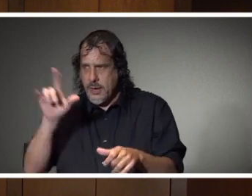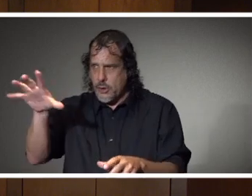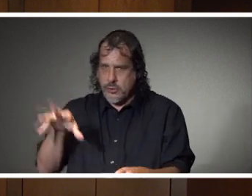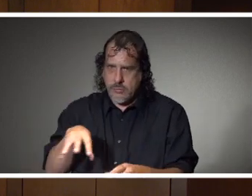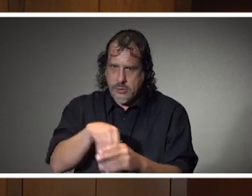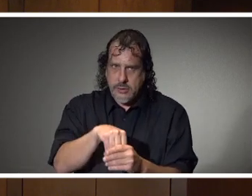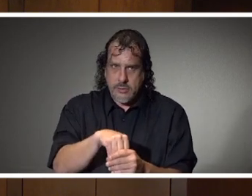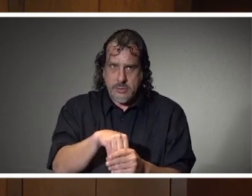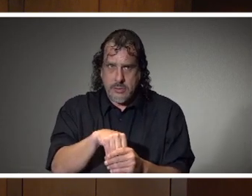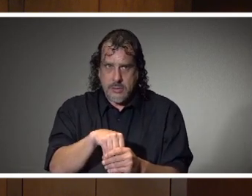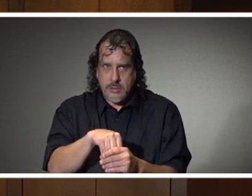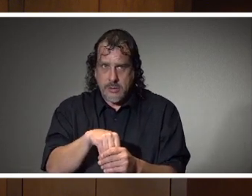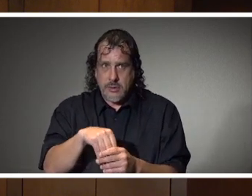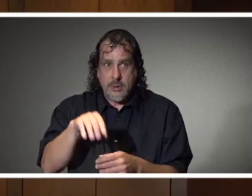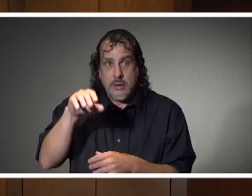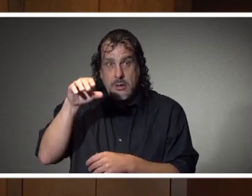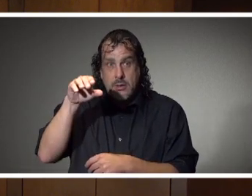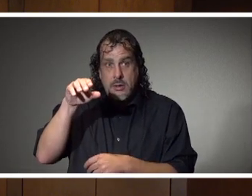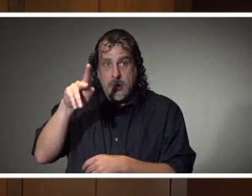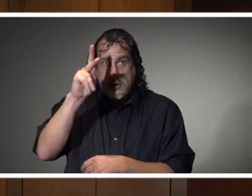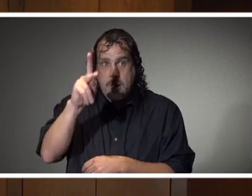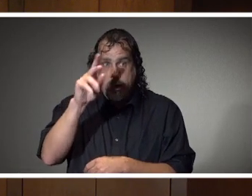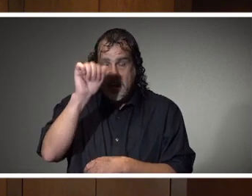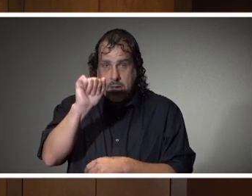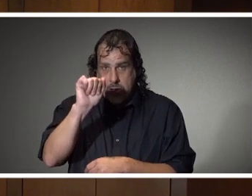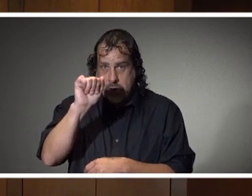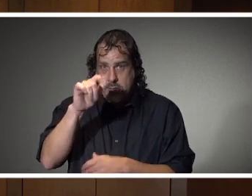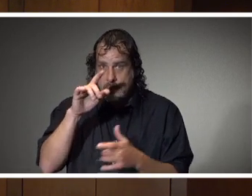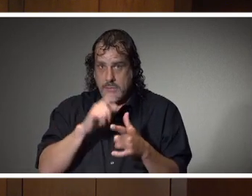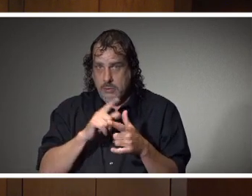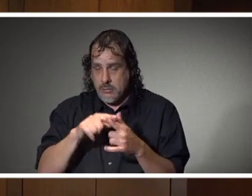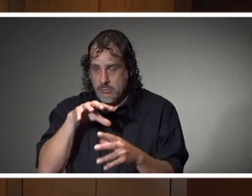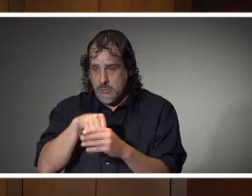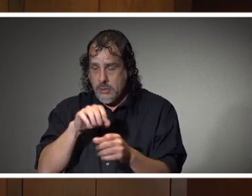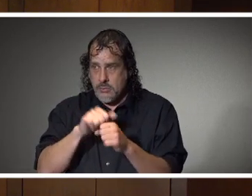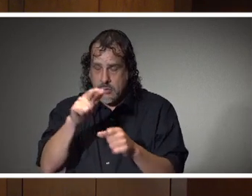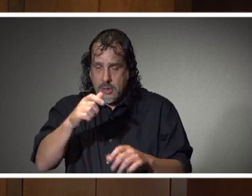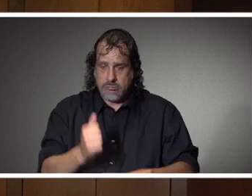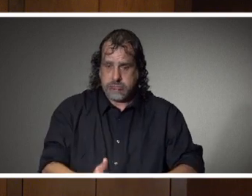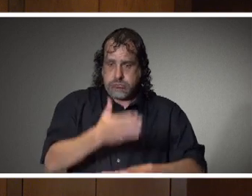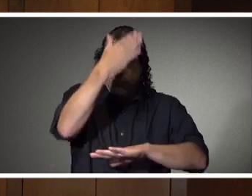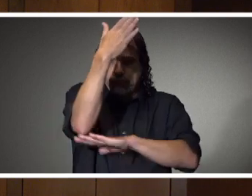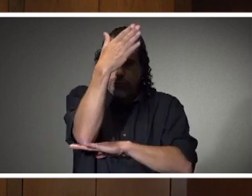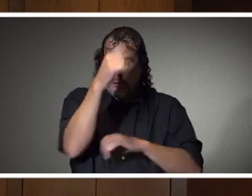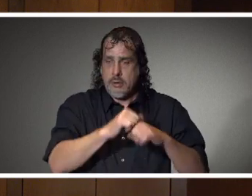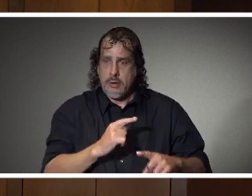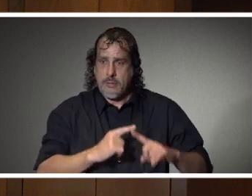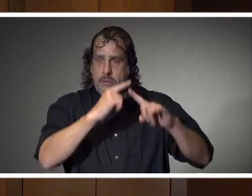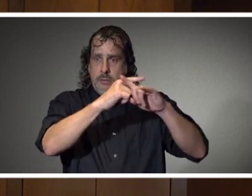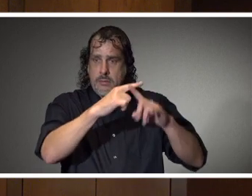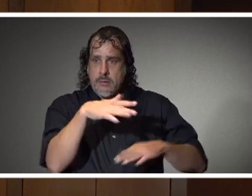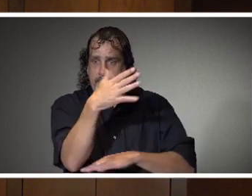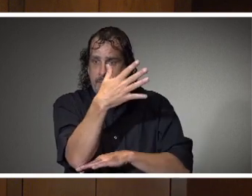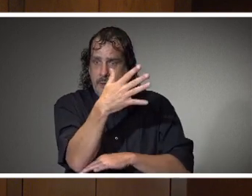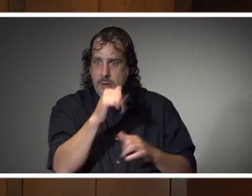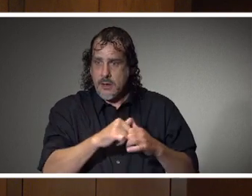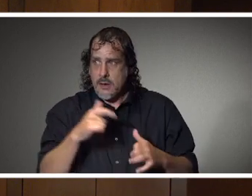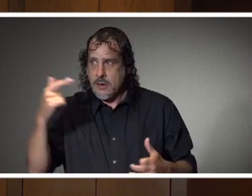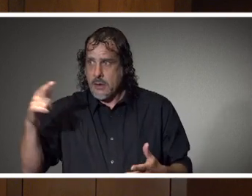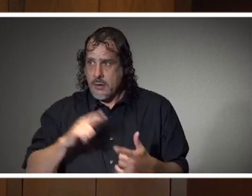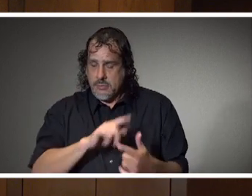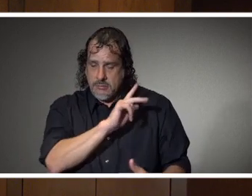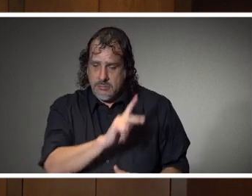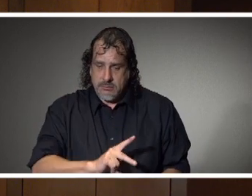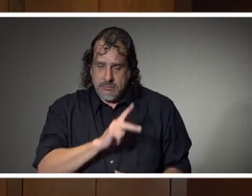were you a participant in those traditions, and did you wear Confederate grays? And considering your reluctance to take a personal